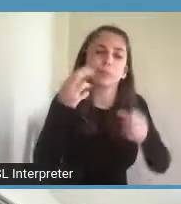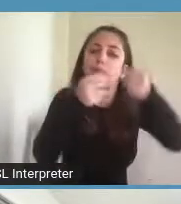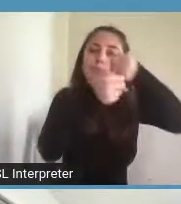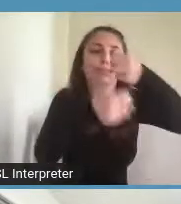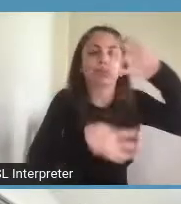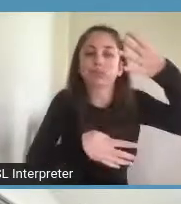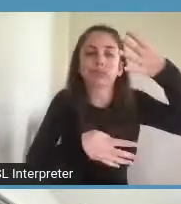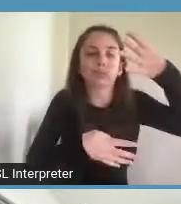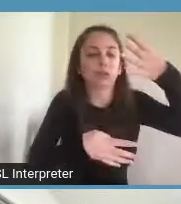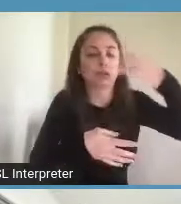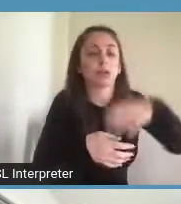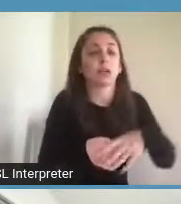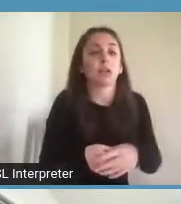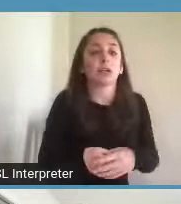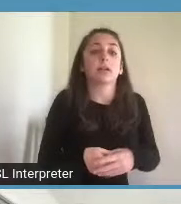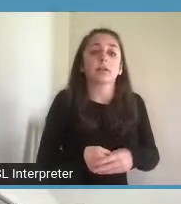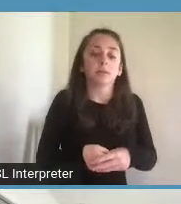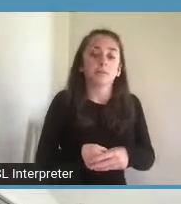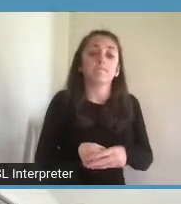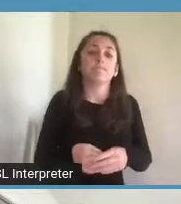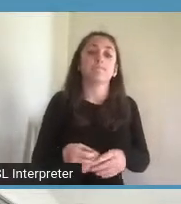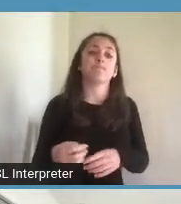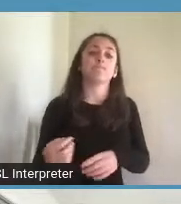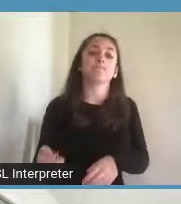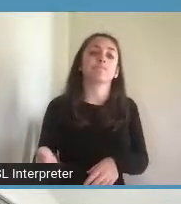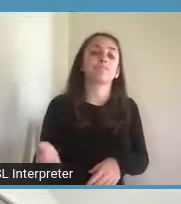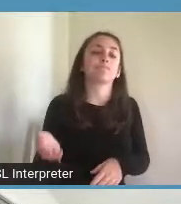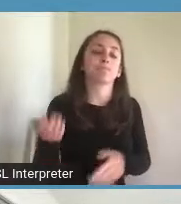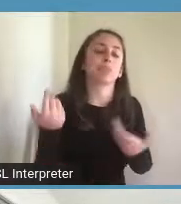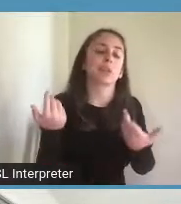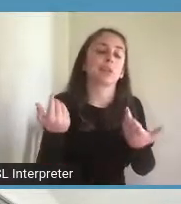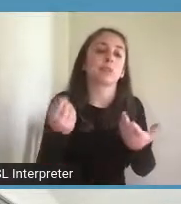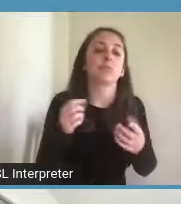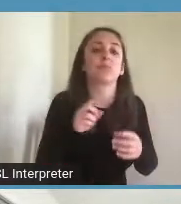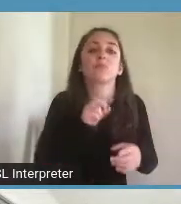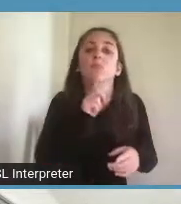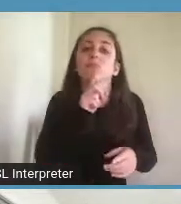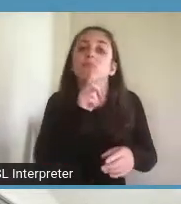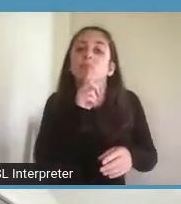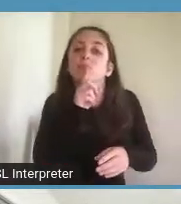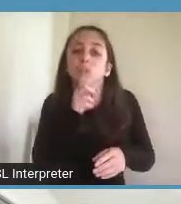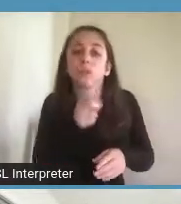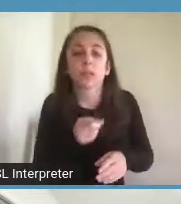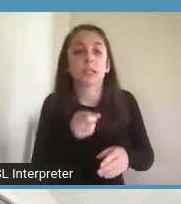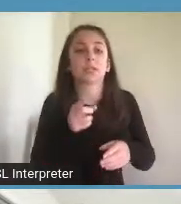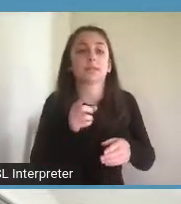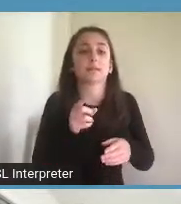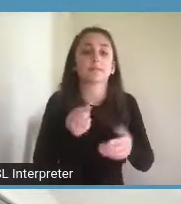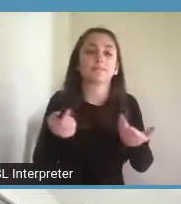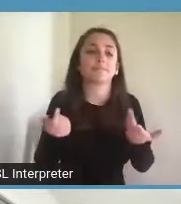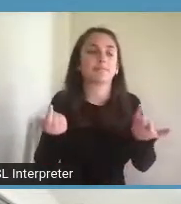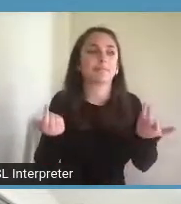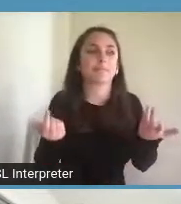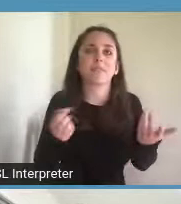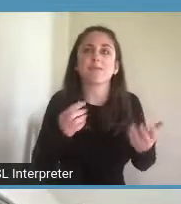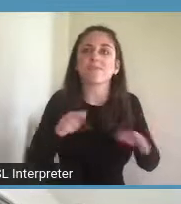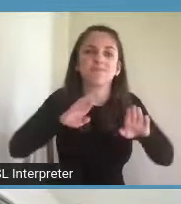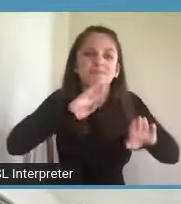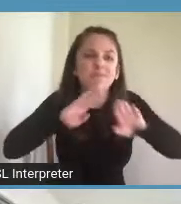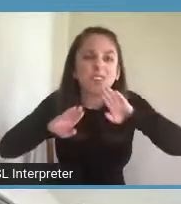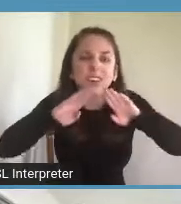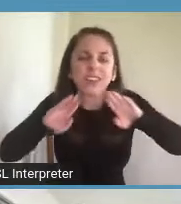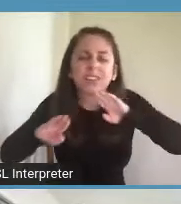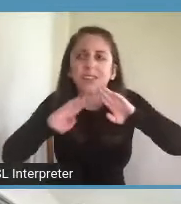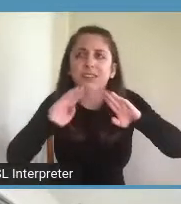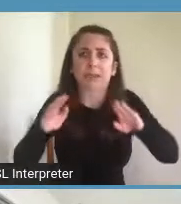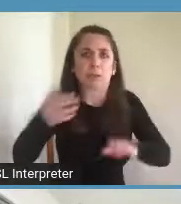this for us has been growing over time. And there's lots of reasons for that. It can be really frustrating because it's like, these are the mystery